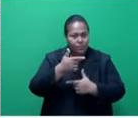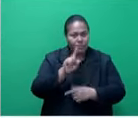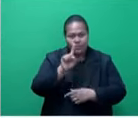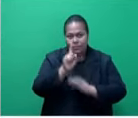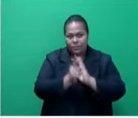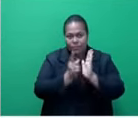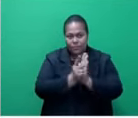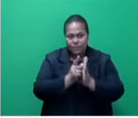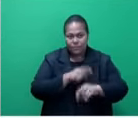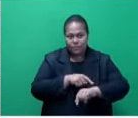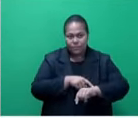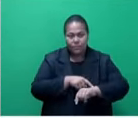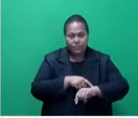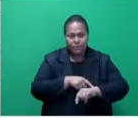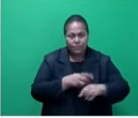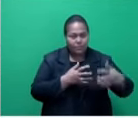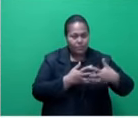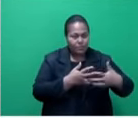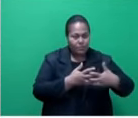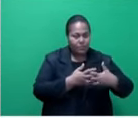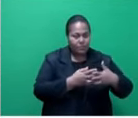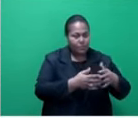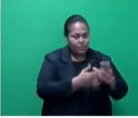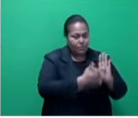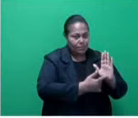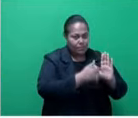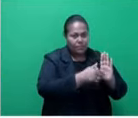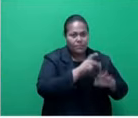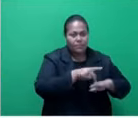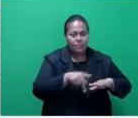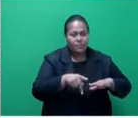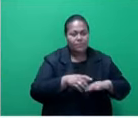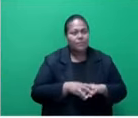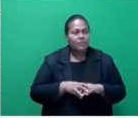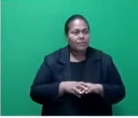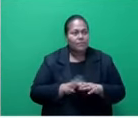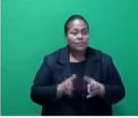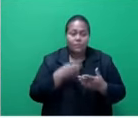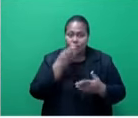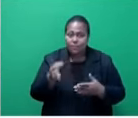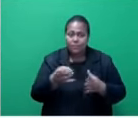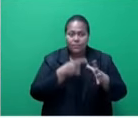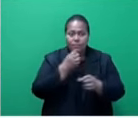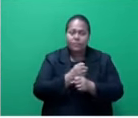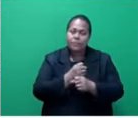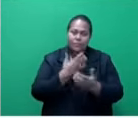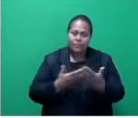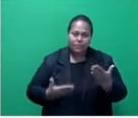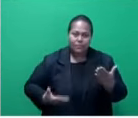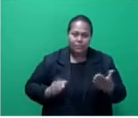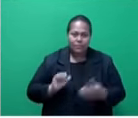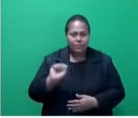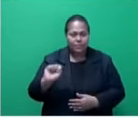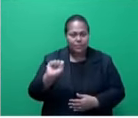the resolution of Parliament. I now call upon the Honourable Attorney General to speak to his motion.